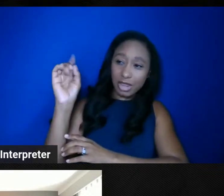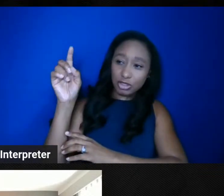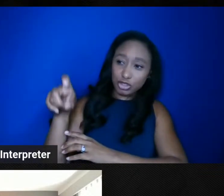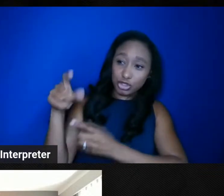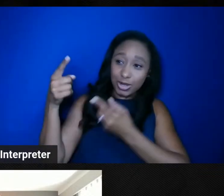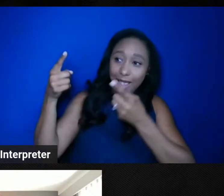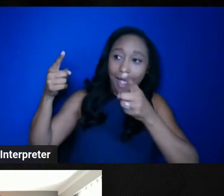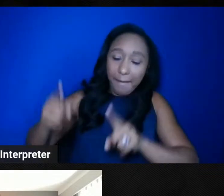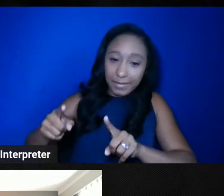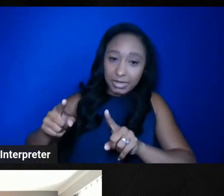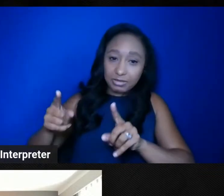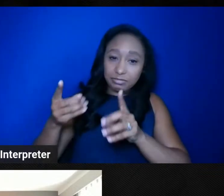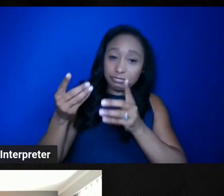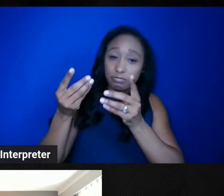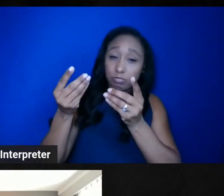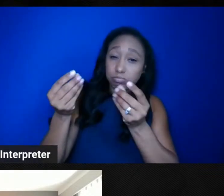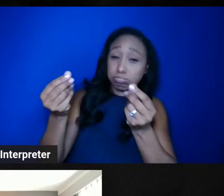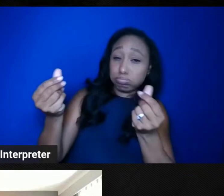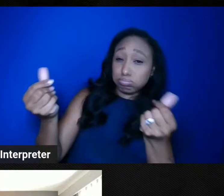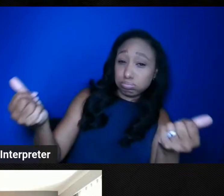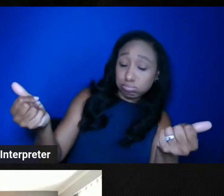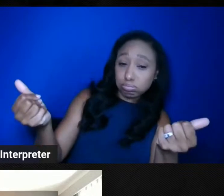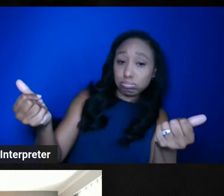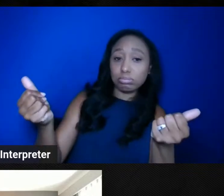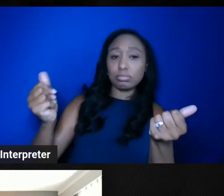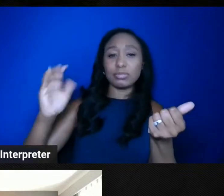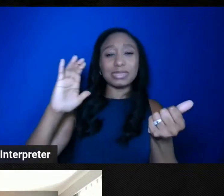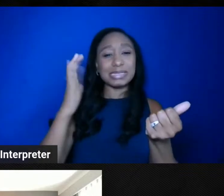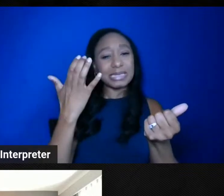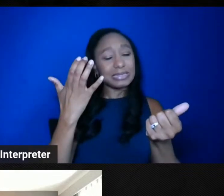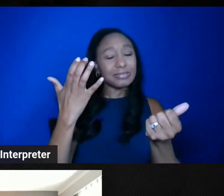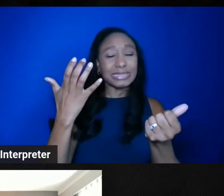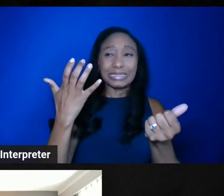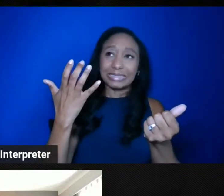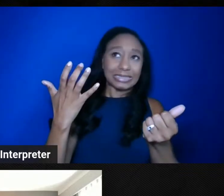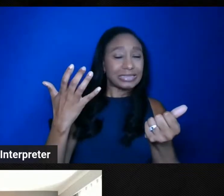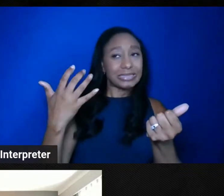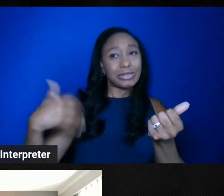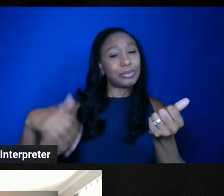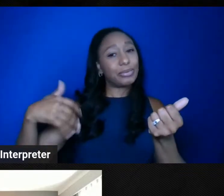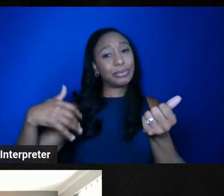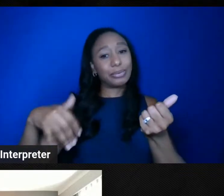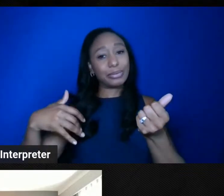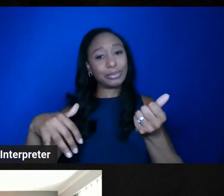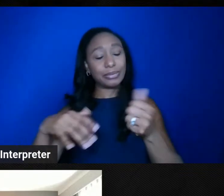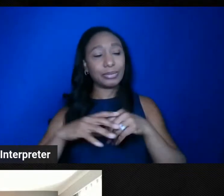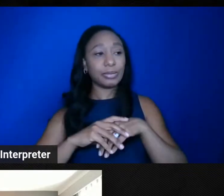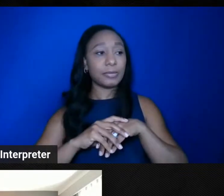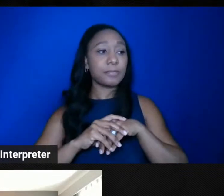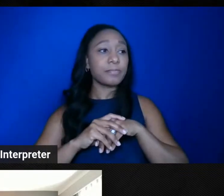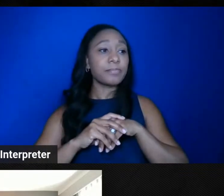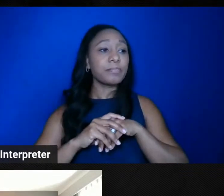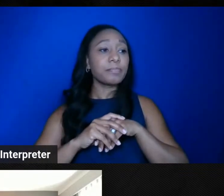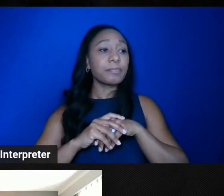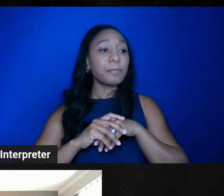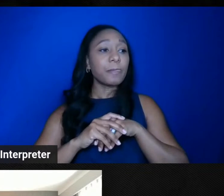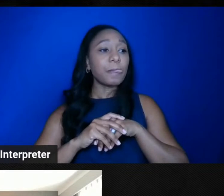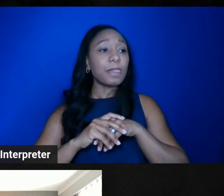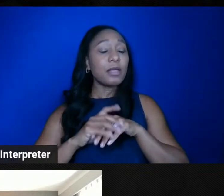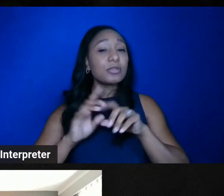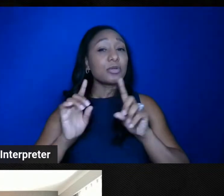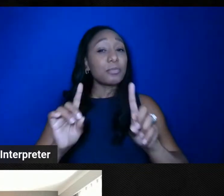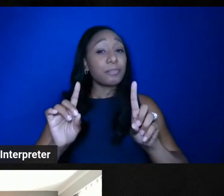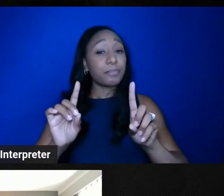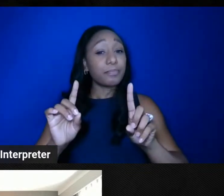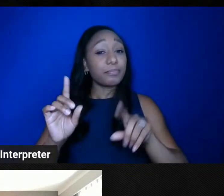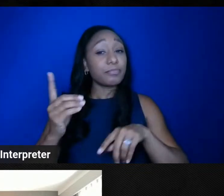amends seems pathological at this point. However, what to do to